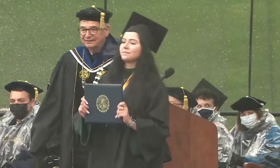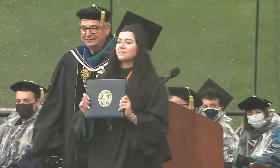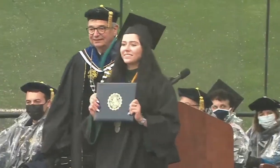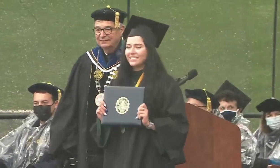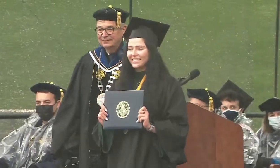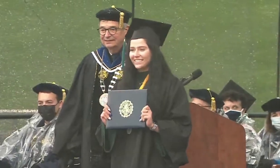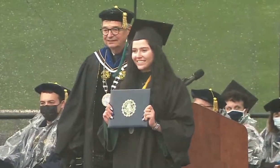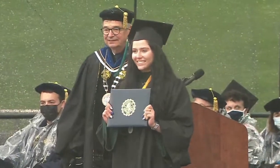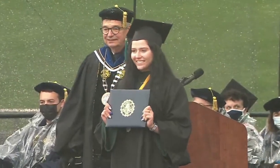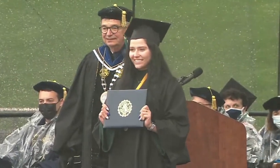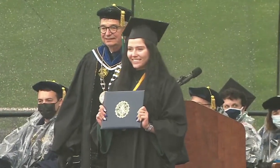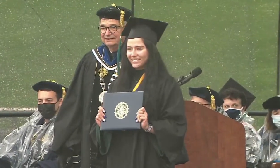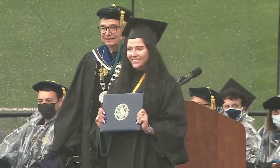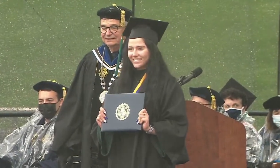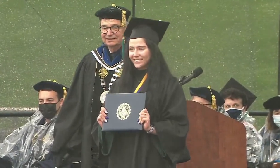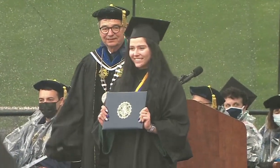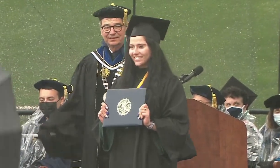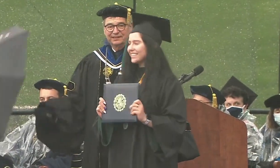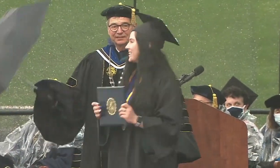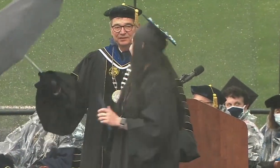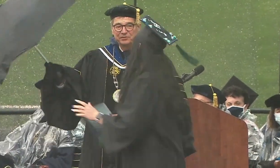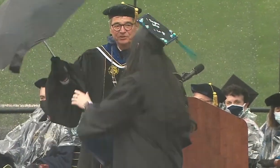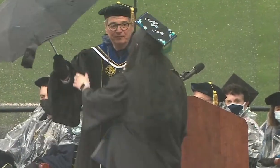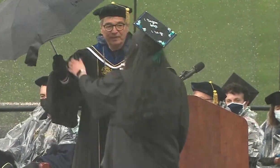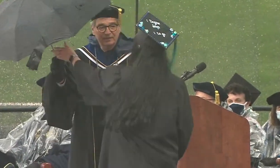Victoria Emery.